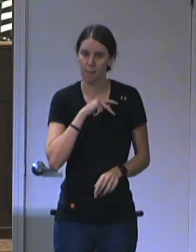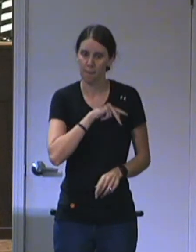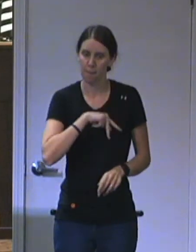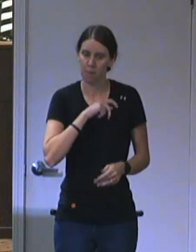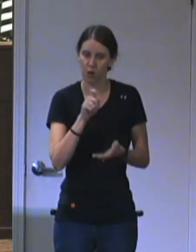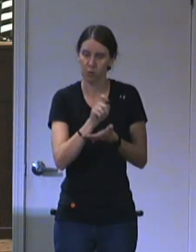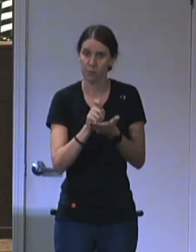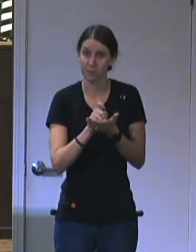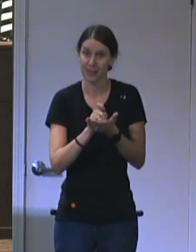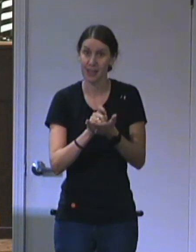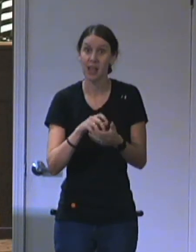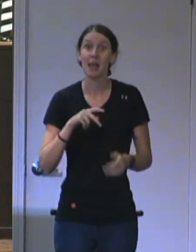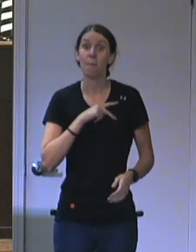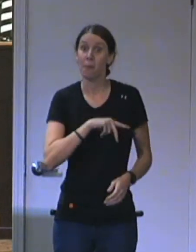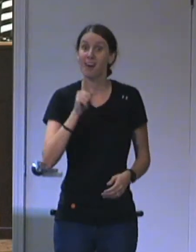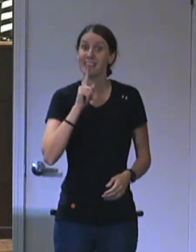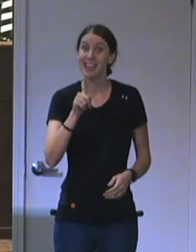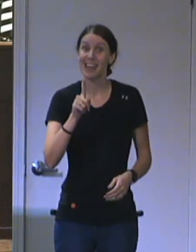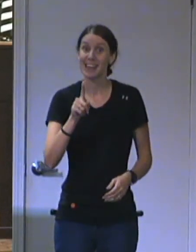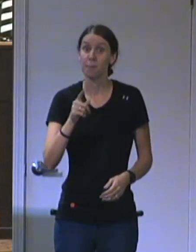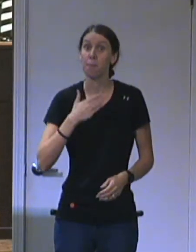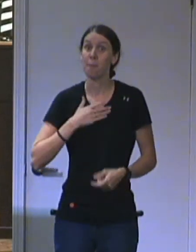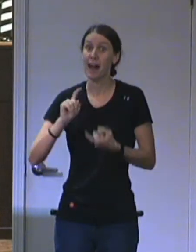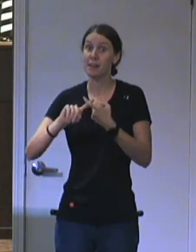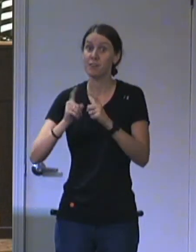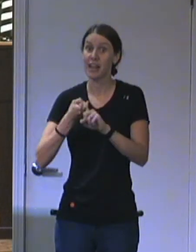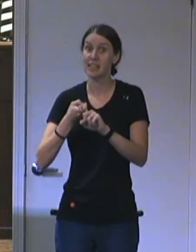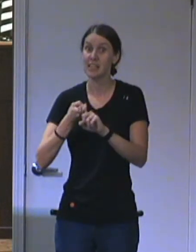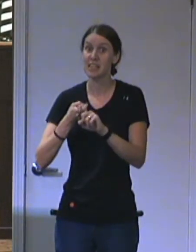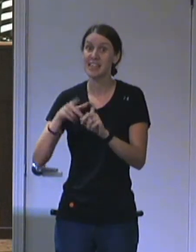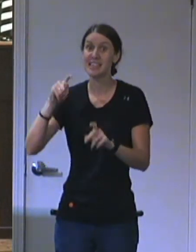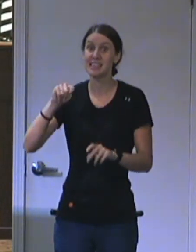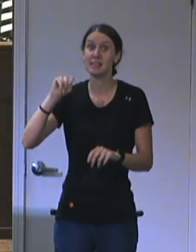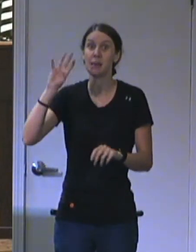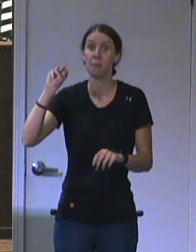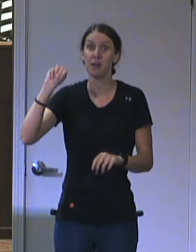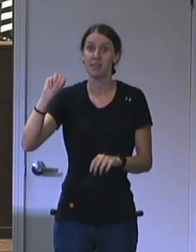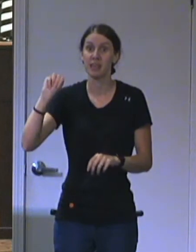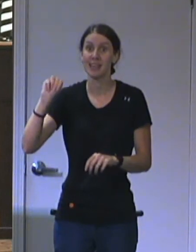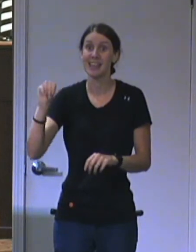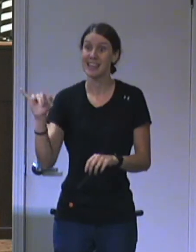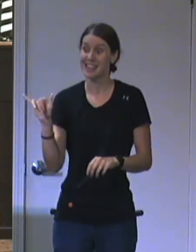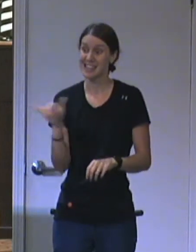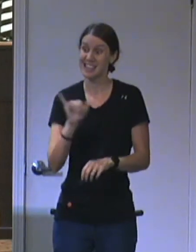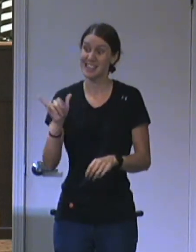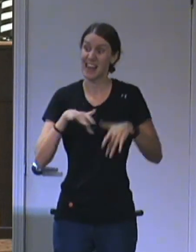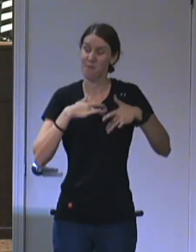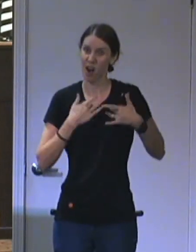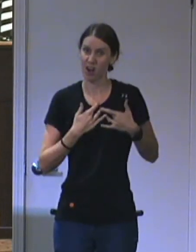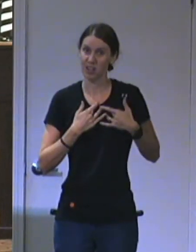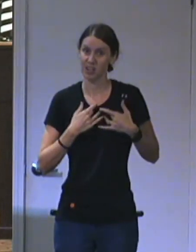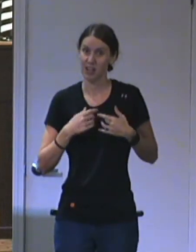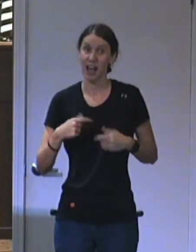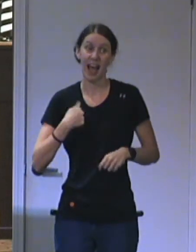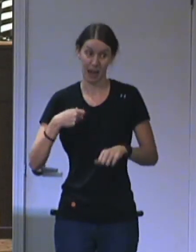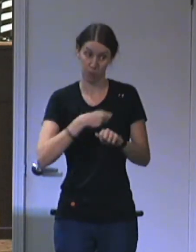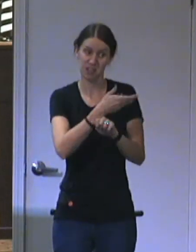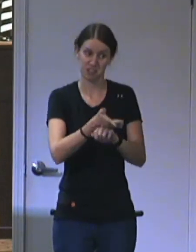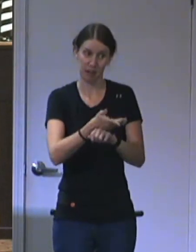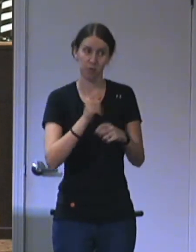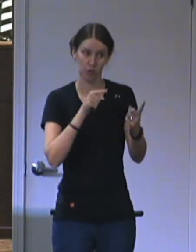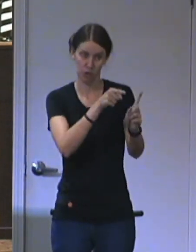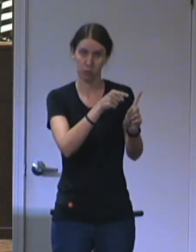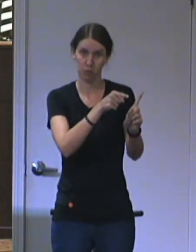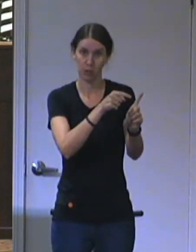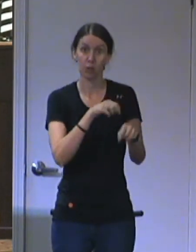saying, Timothy has that same heart. And I'm going to send Timothy to you. So when he comes, you just understand, when